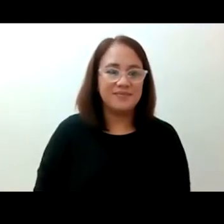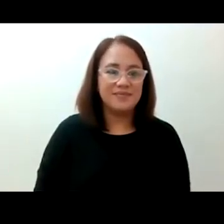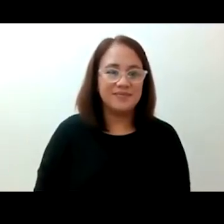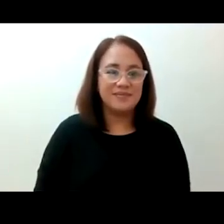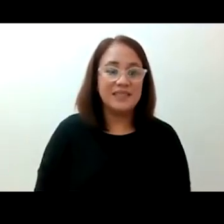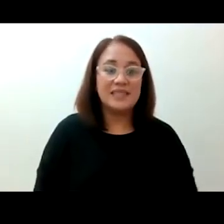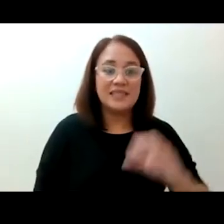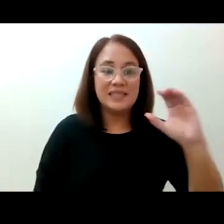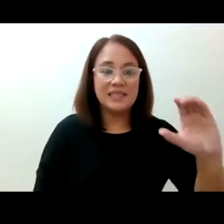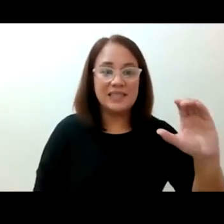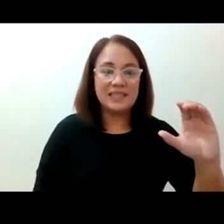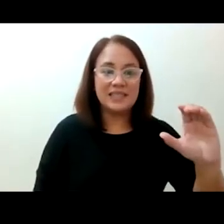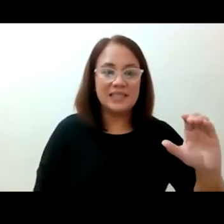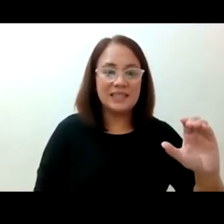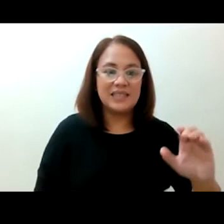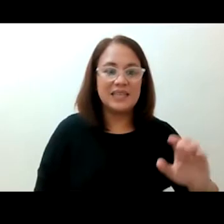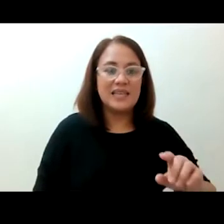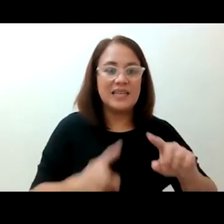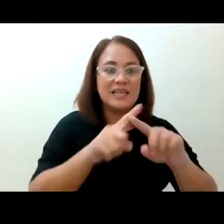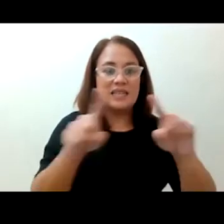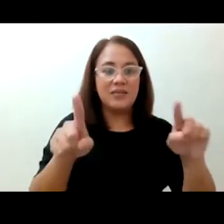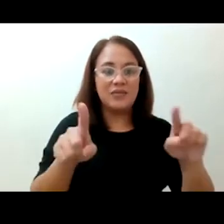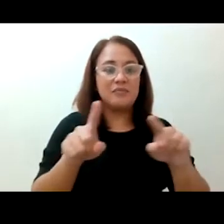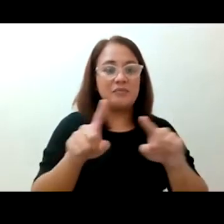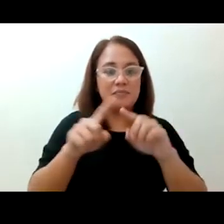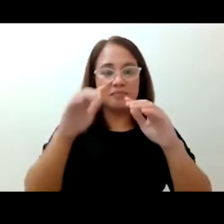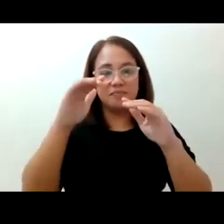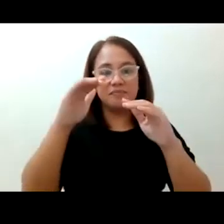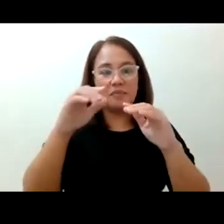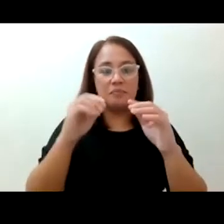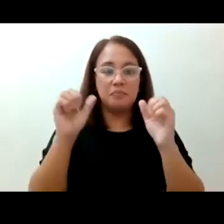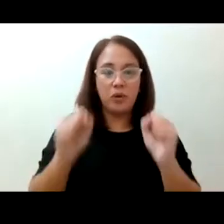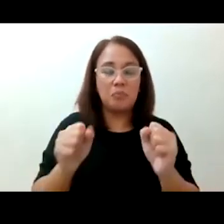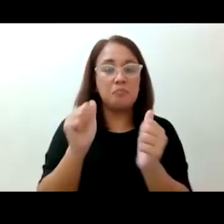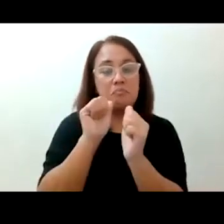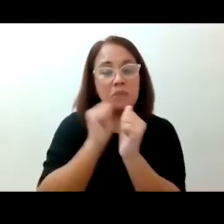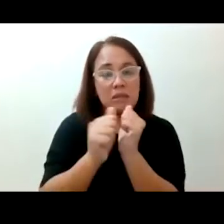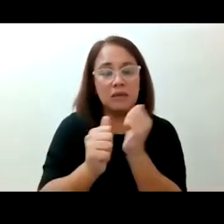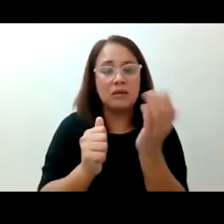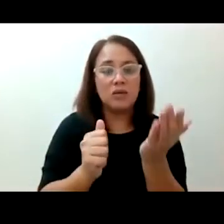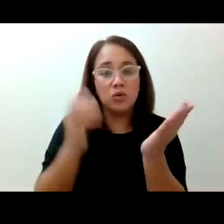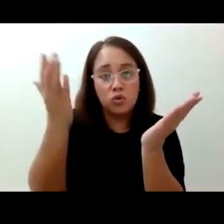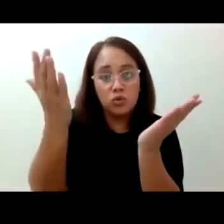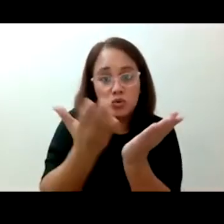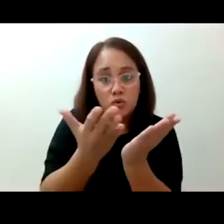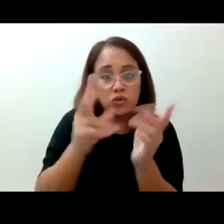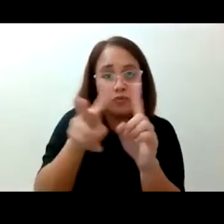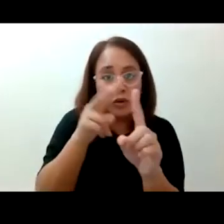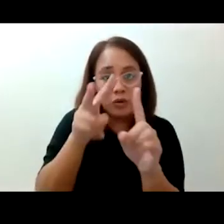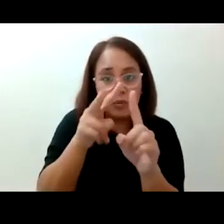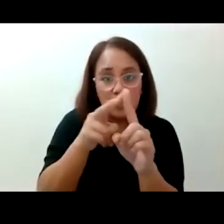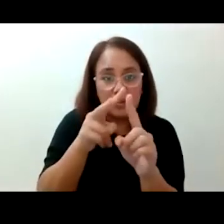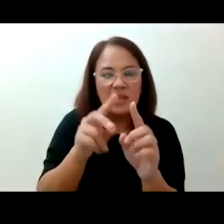C, at different stages in a lesson. It means you introduce vocabulary bit by bit.